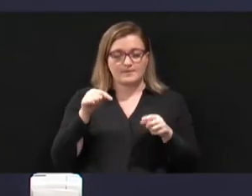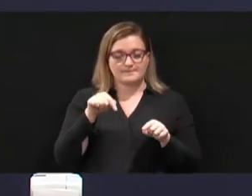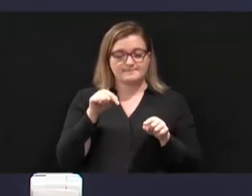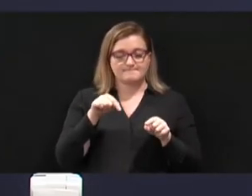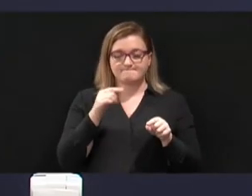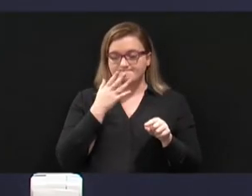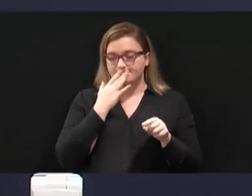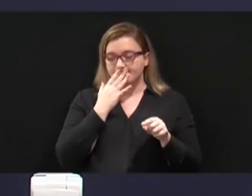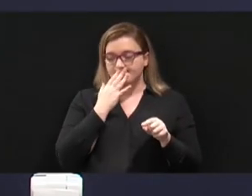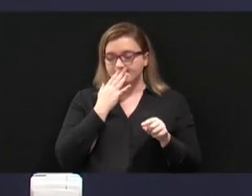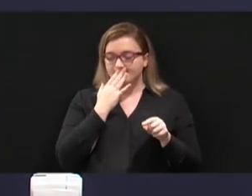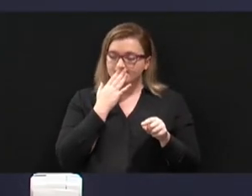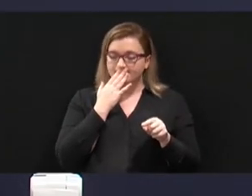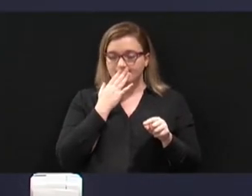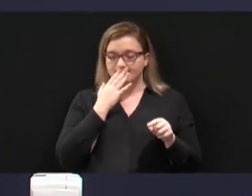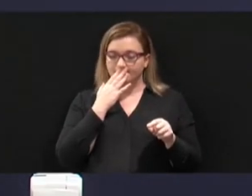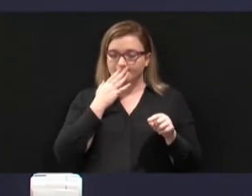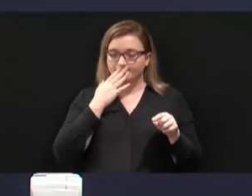let's see.